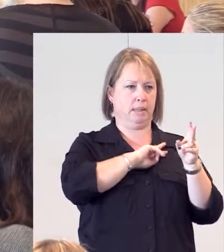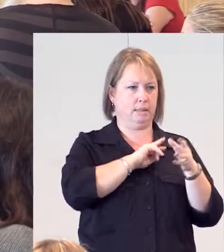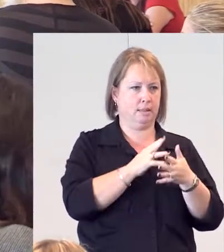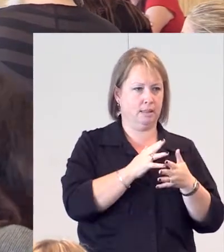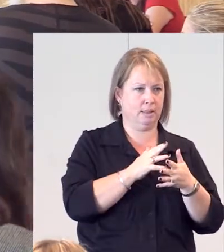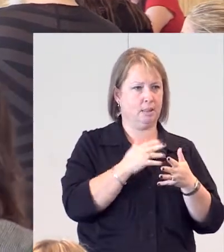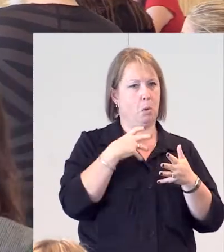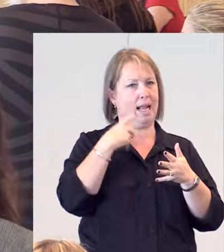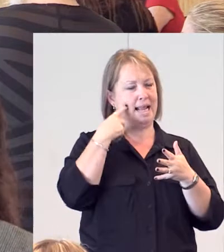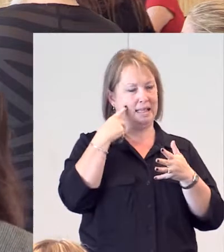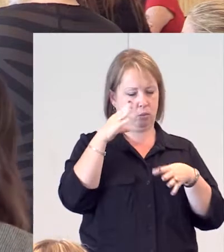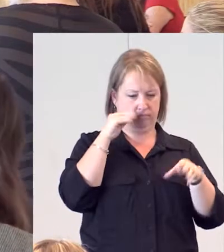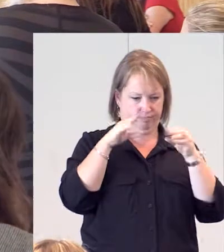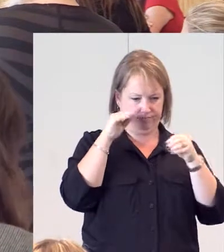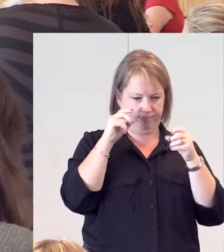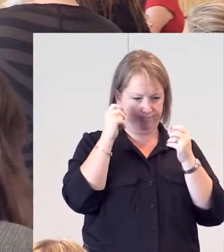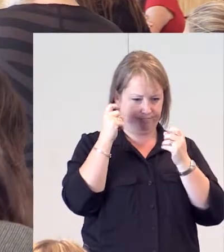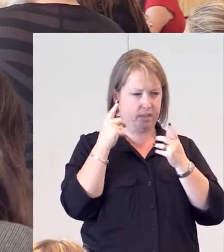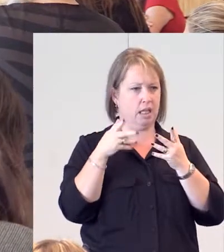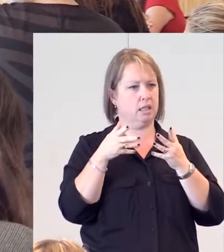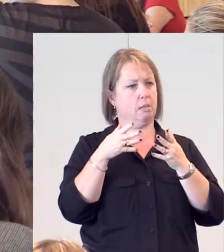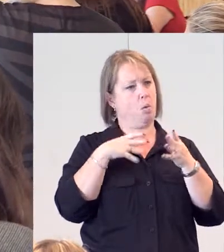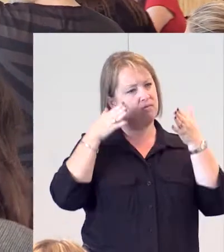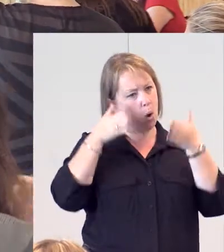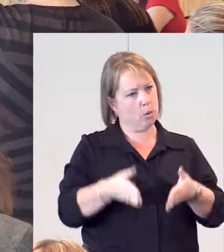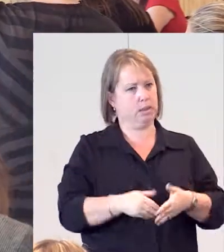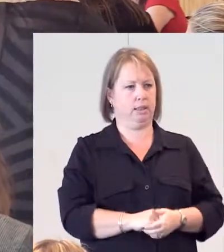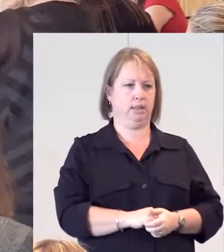so we're actually coming at it from the right, with the right focus. Excellent.